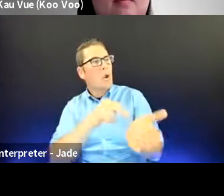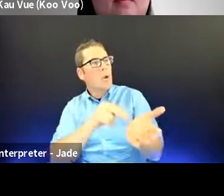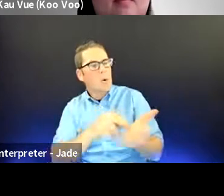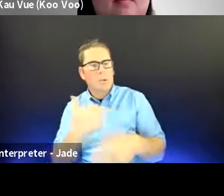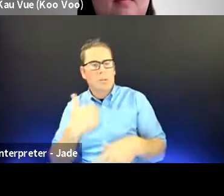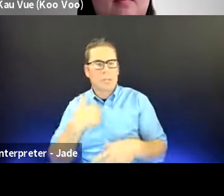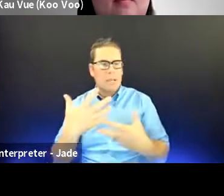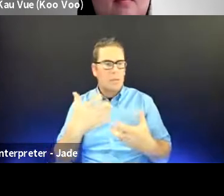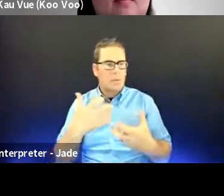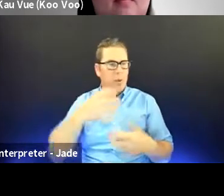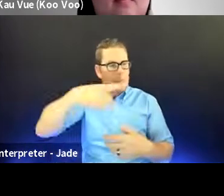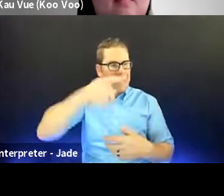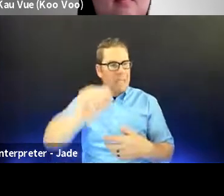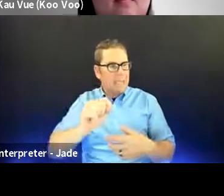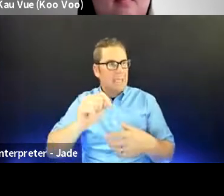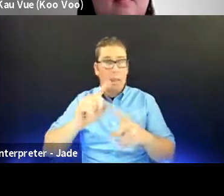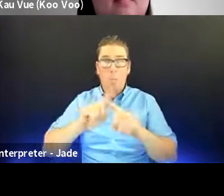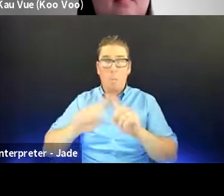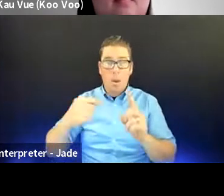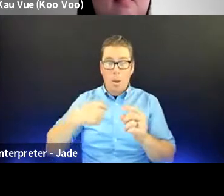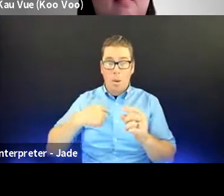anatomy physiology was my niche that I carved